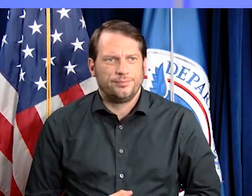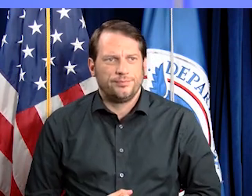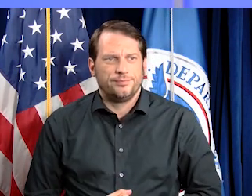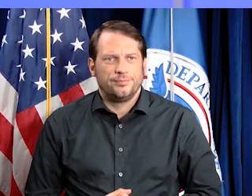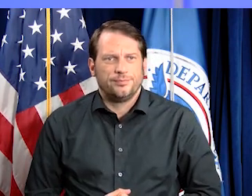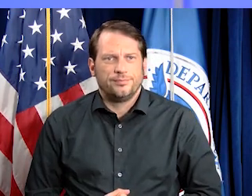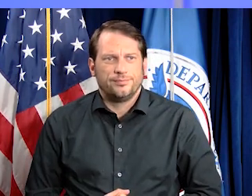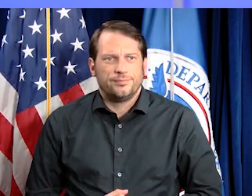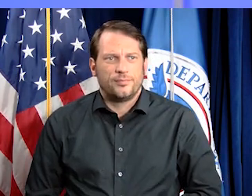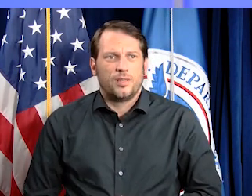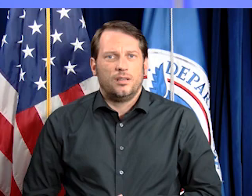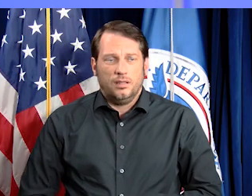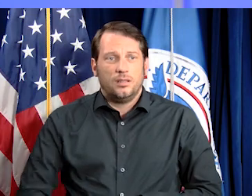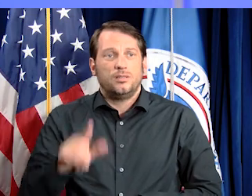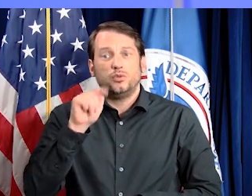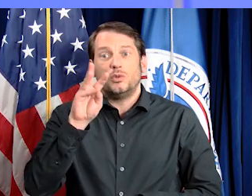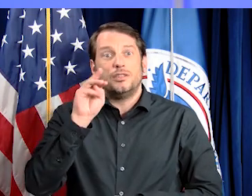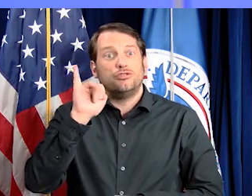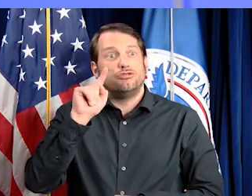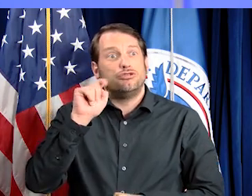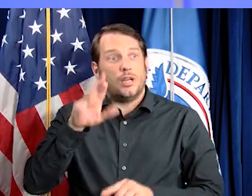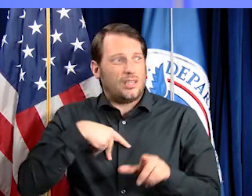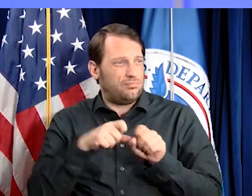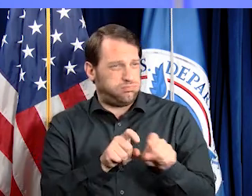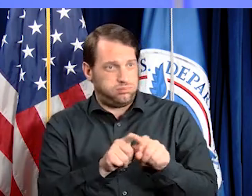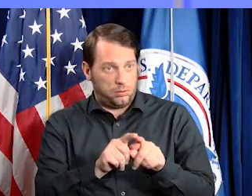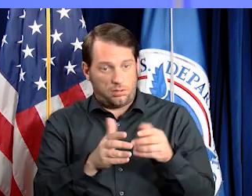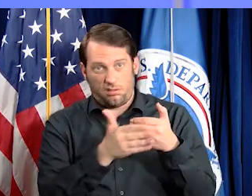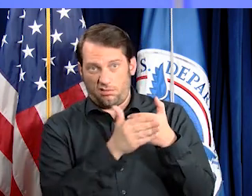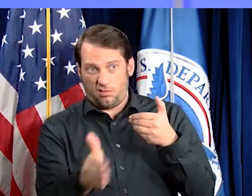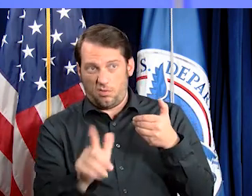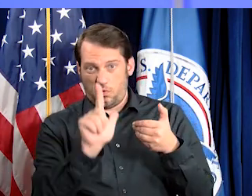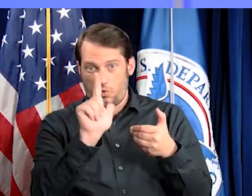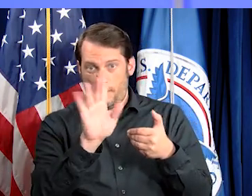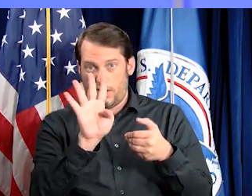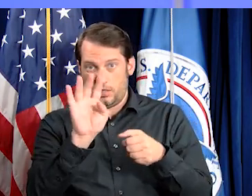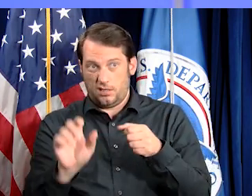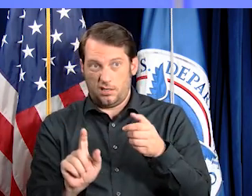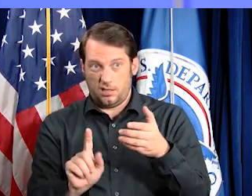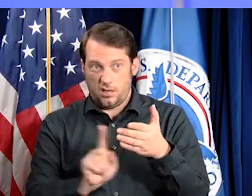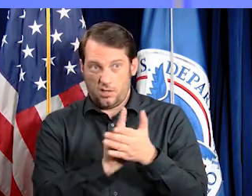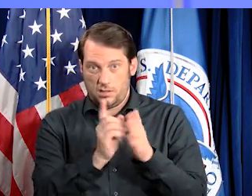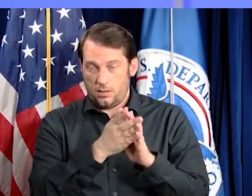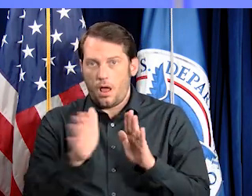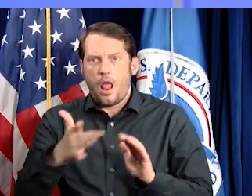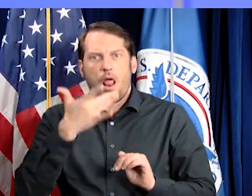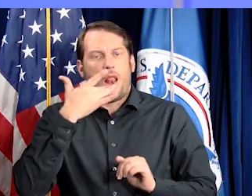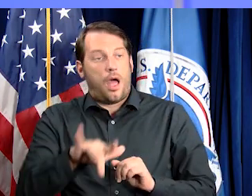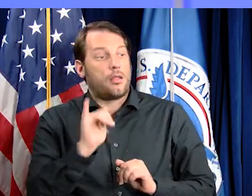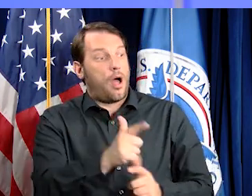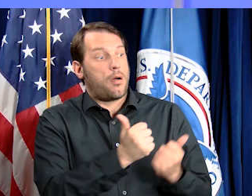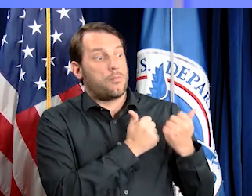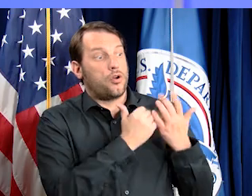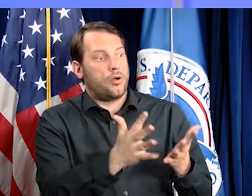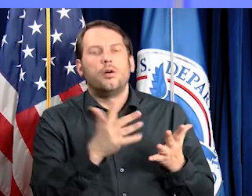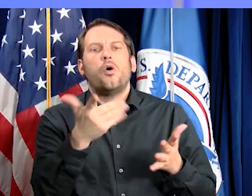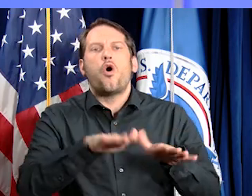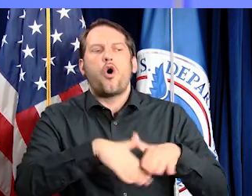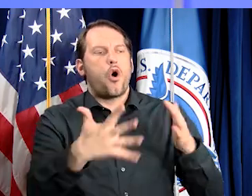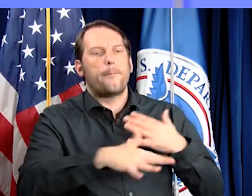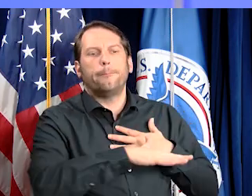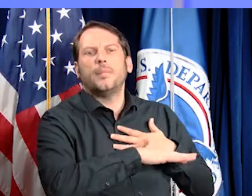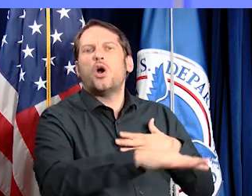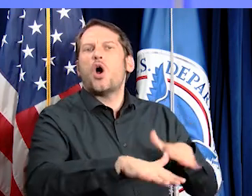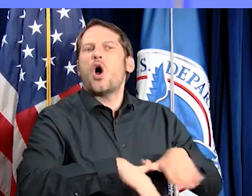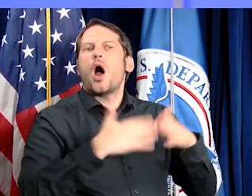the event, which really only lasted for about 24 hours, and luckily only burned open space, I learned